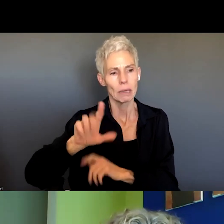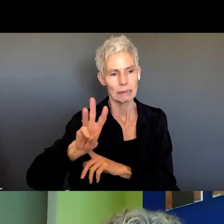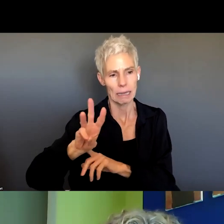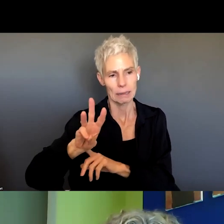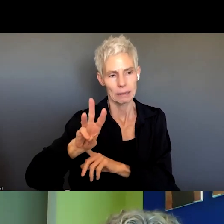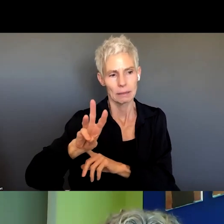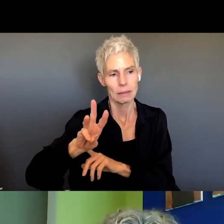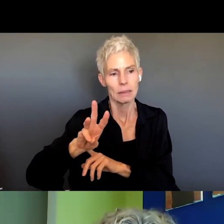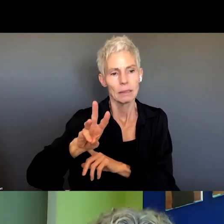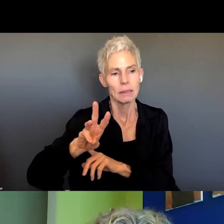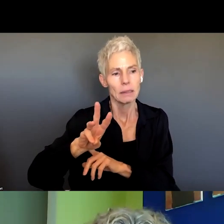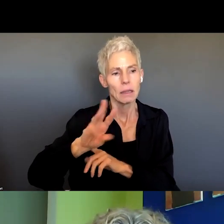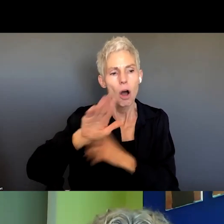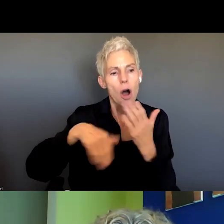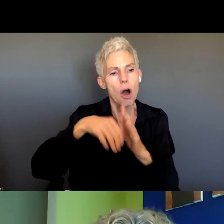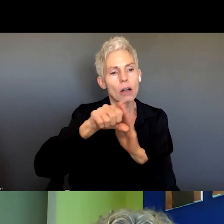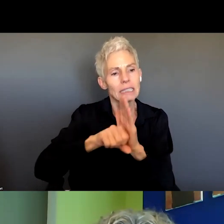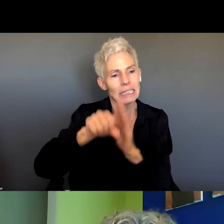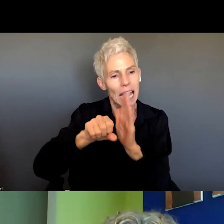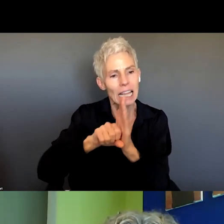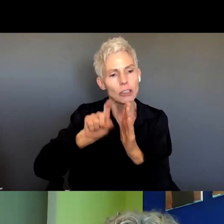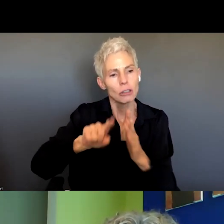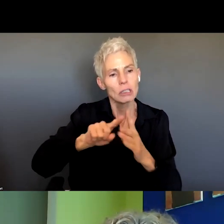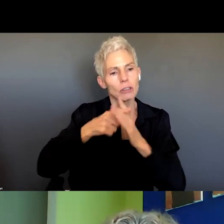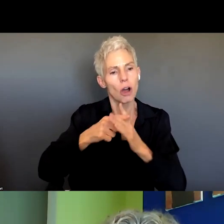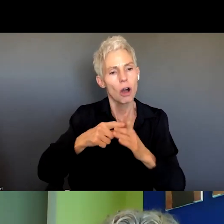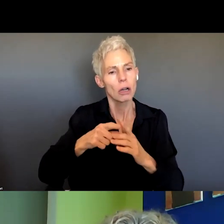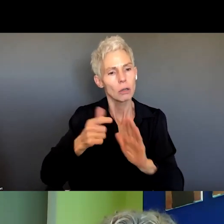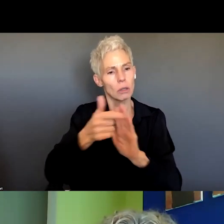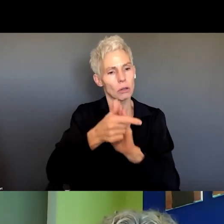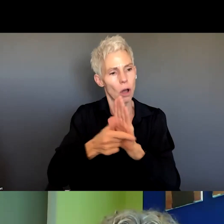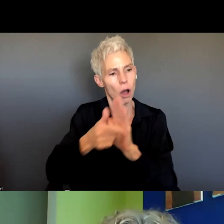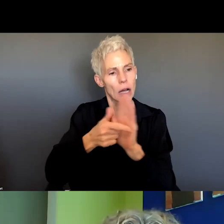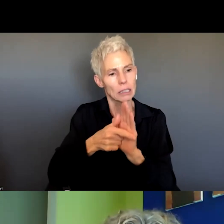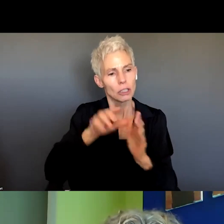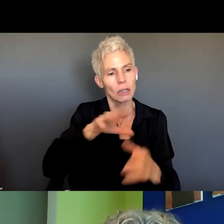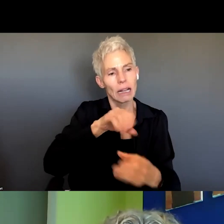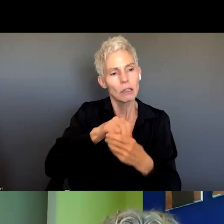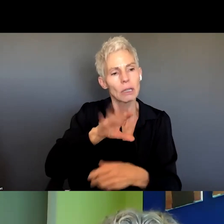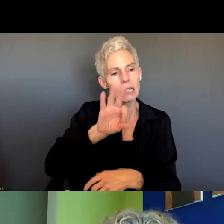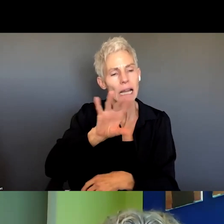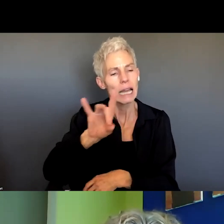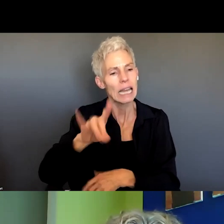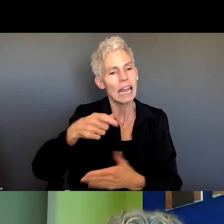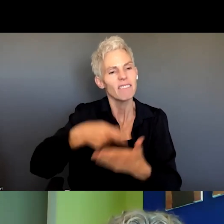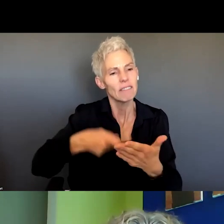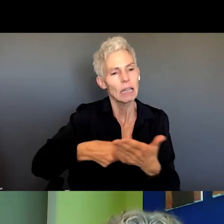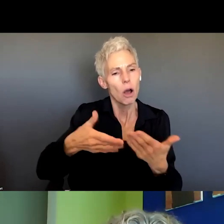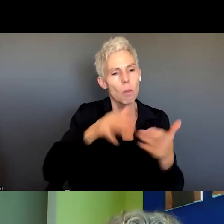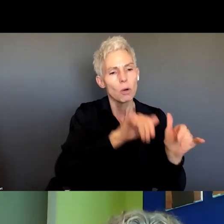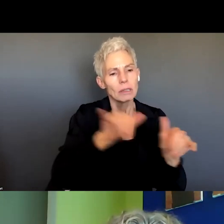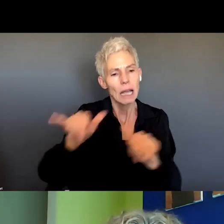all states should enact legislation that includes a 988 fee, similar to how we pay for 911. And that's with